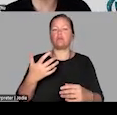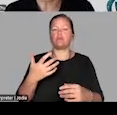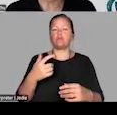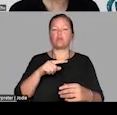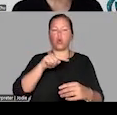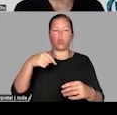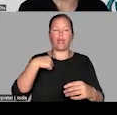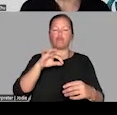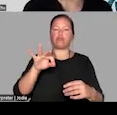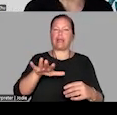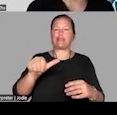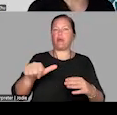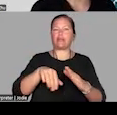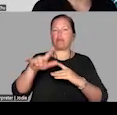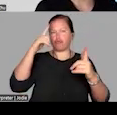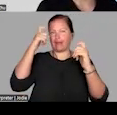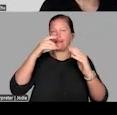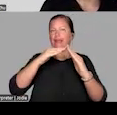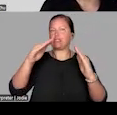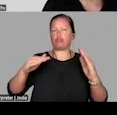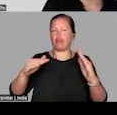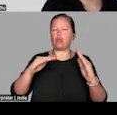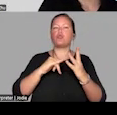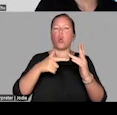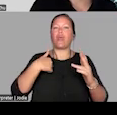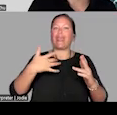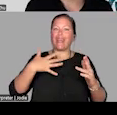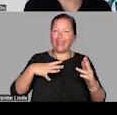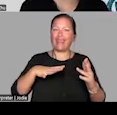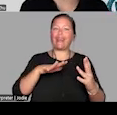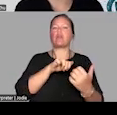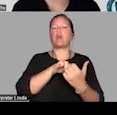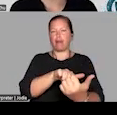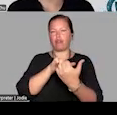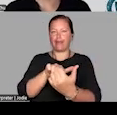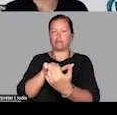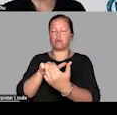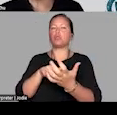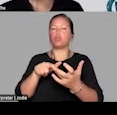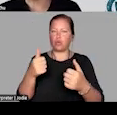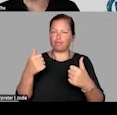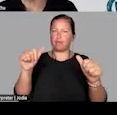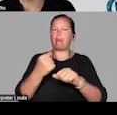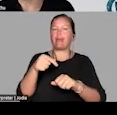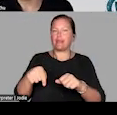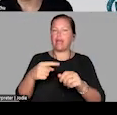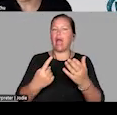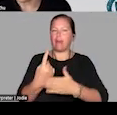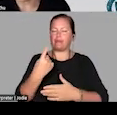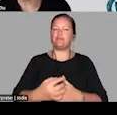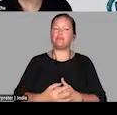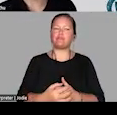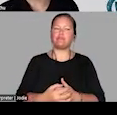creative industry in any regard. So we need both innovation, we need collaboration to make this happen. So we